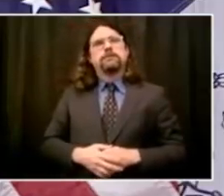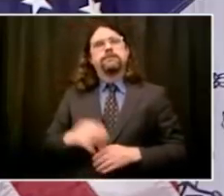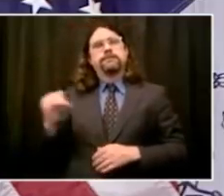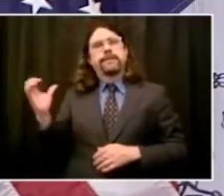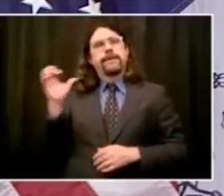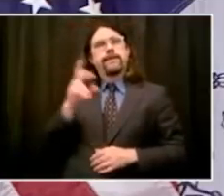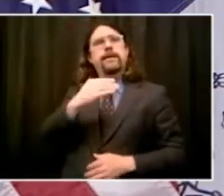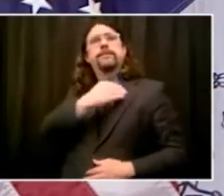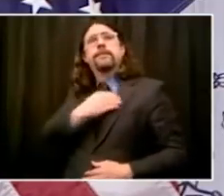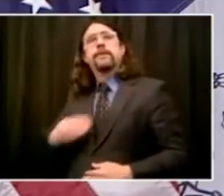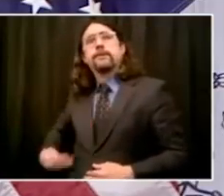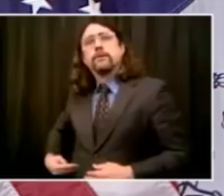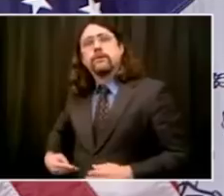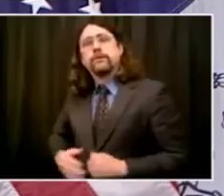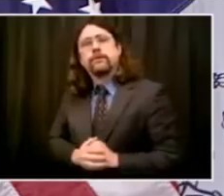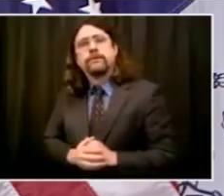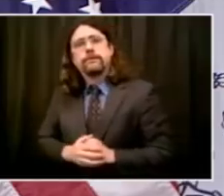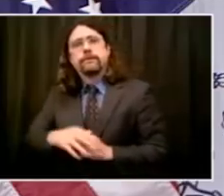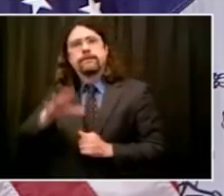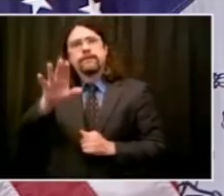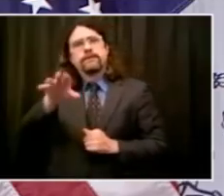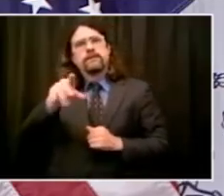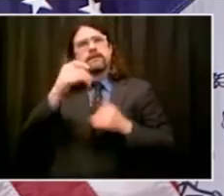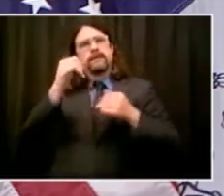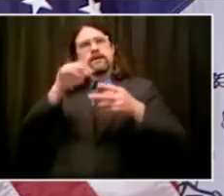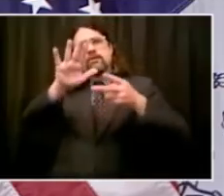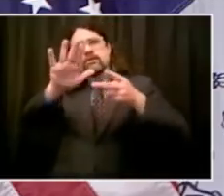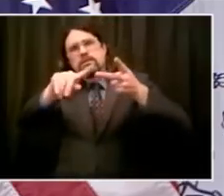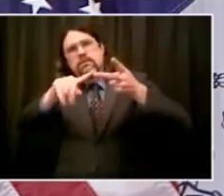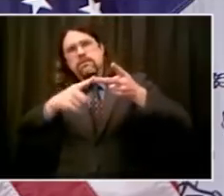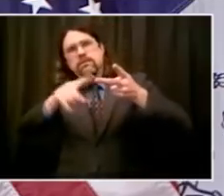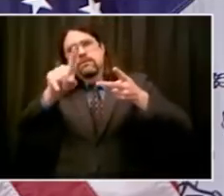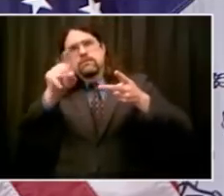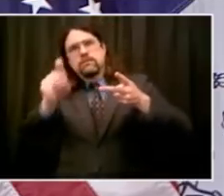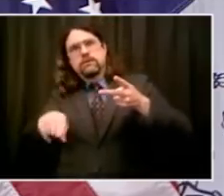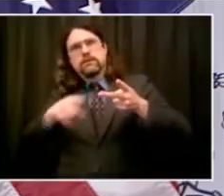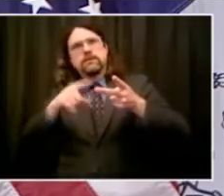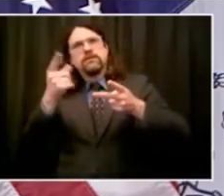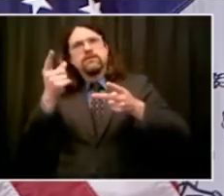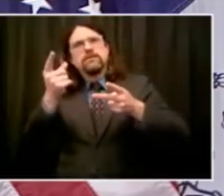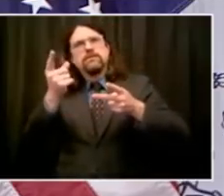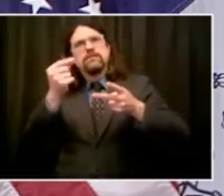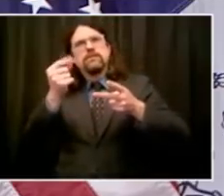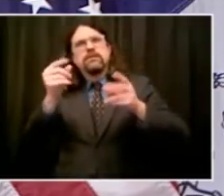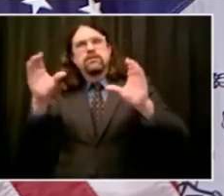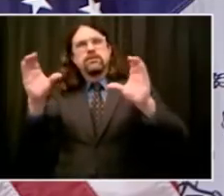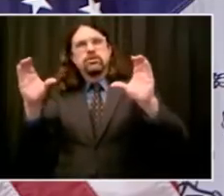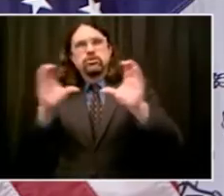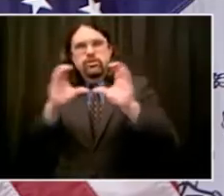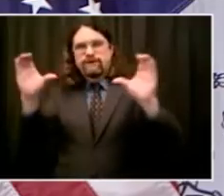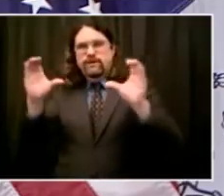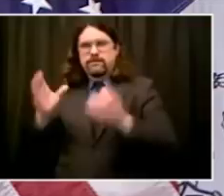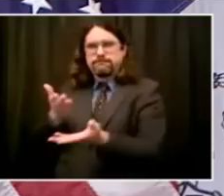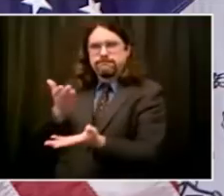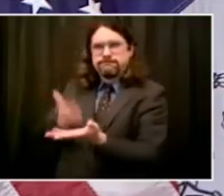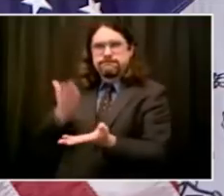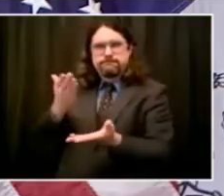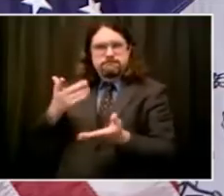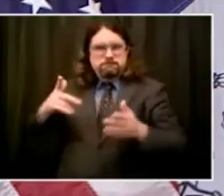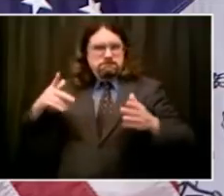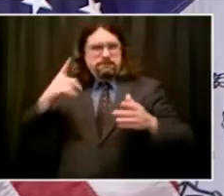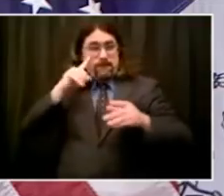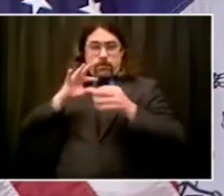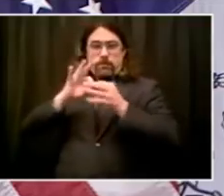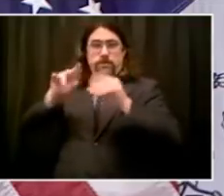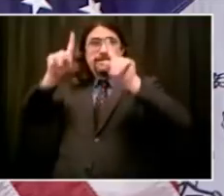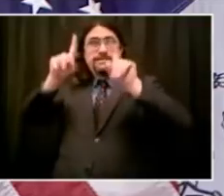status, we aren't there yet for sure. I'm going to turn to Dr. Varma in a second because he has been looking at this question all over the world